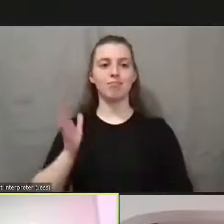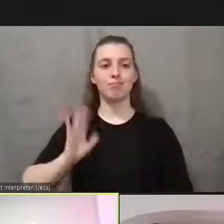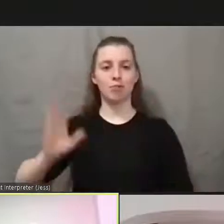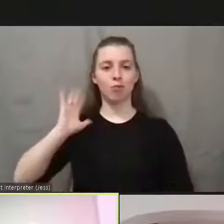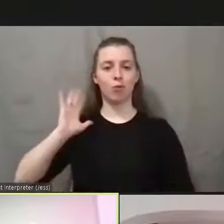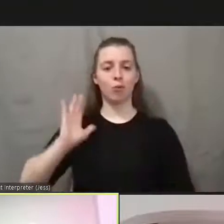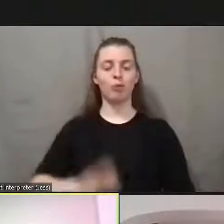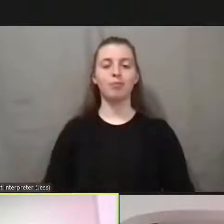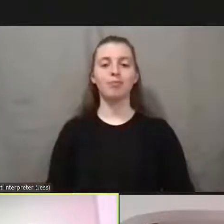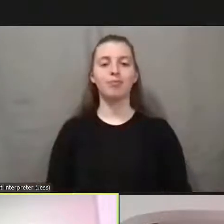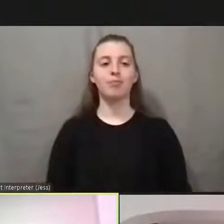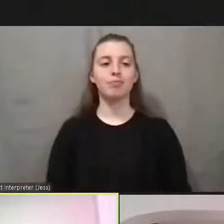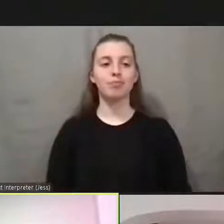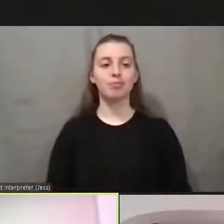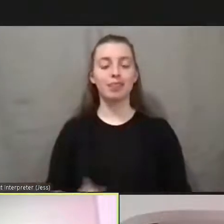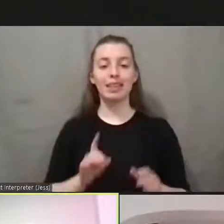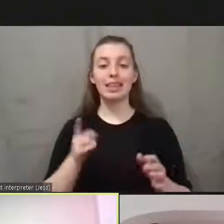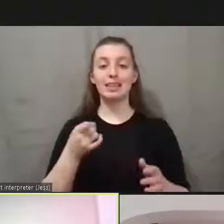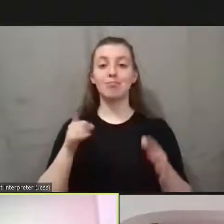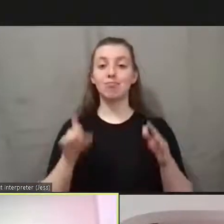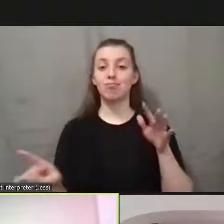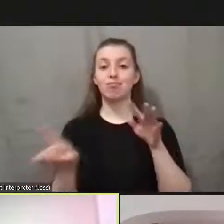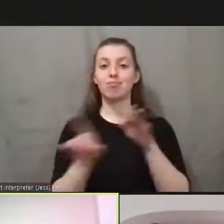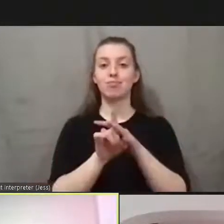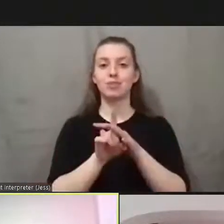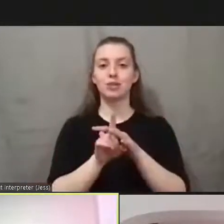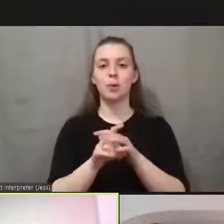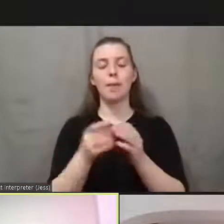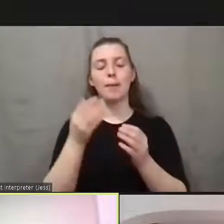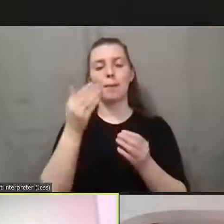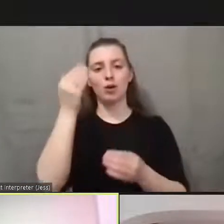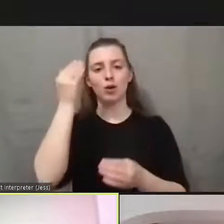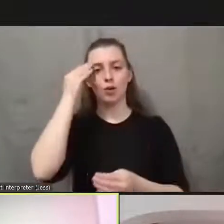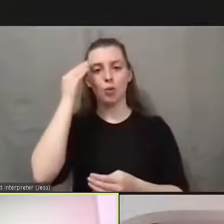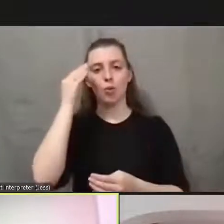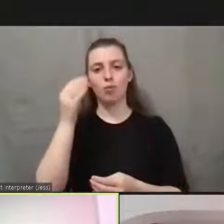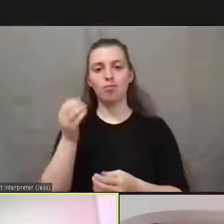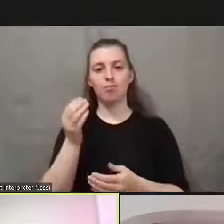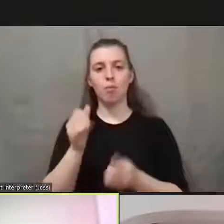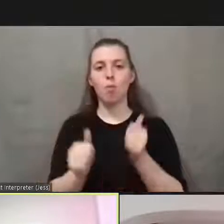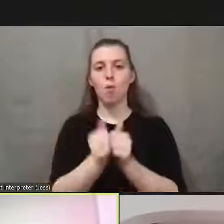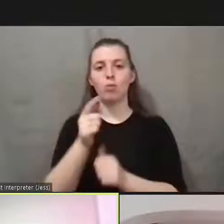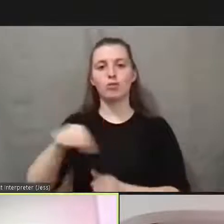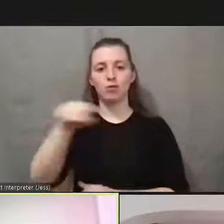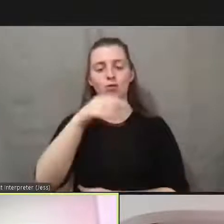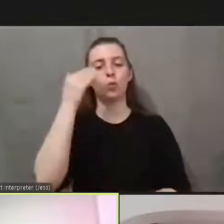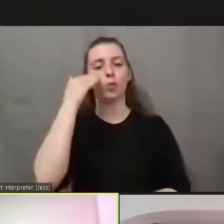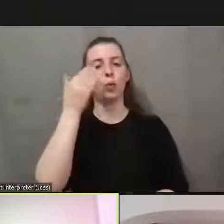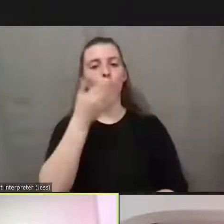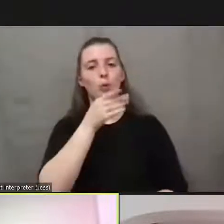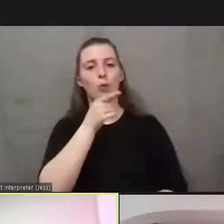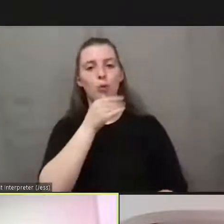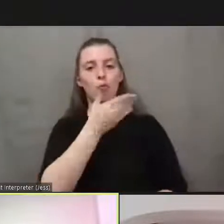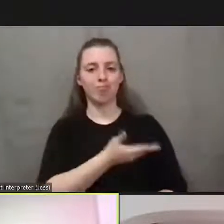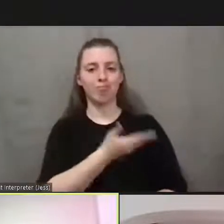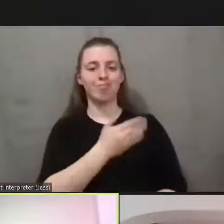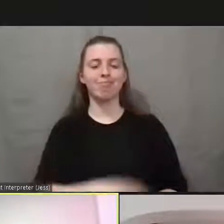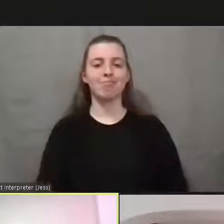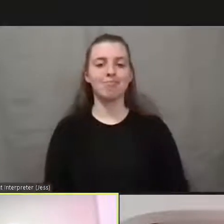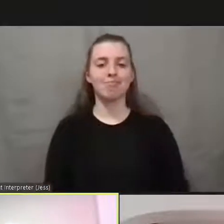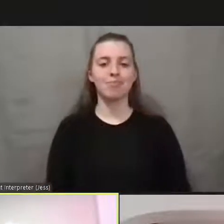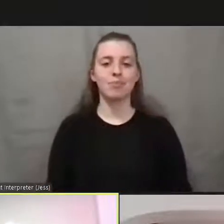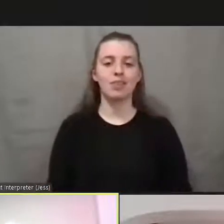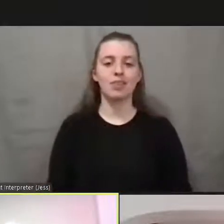today's participants will know Jerry for the great work that he's done. So we'll pass the question over to Carolyn, who's ready to